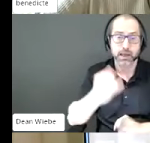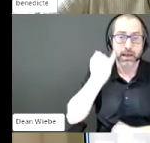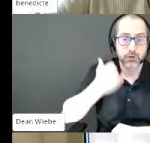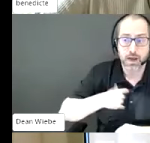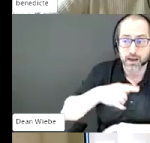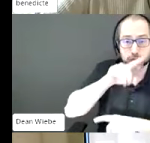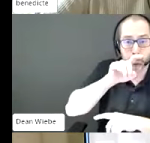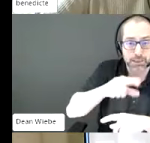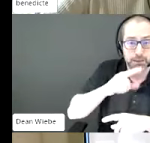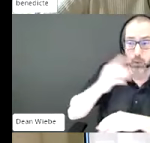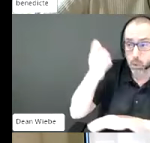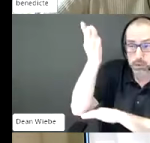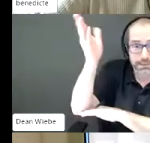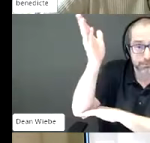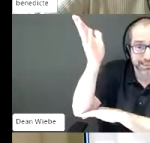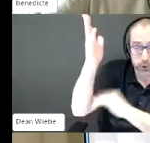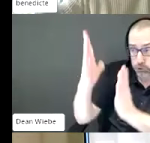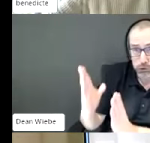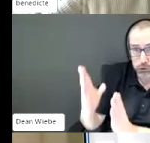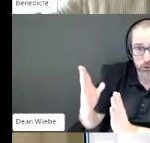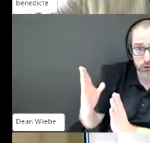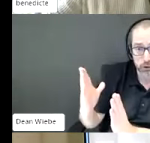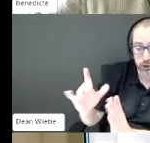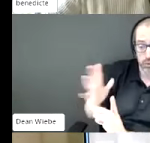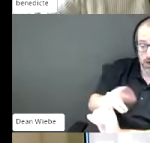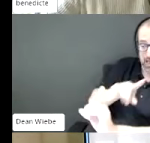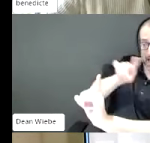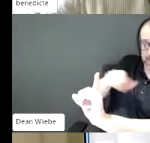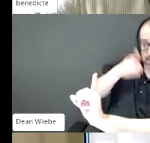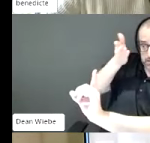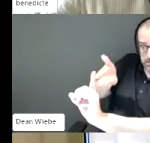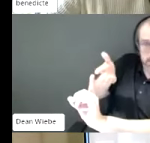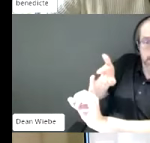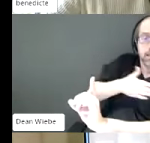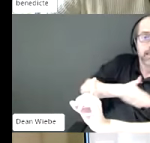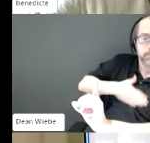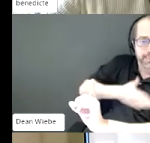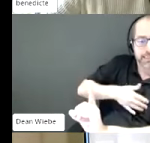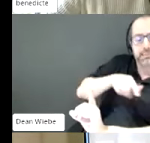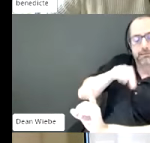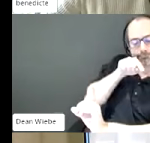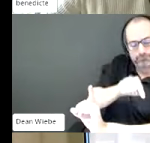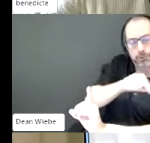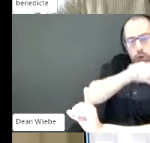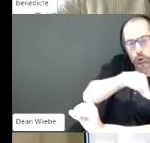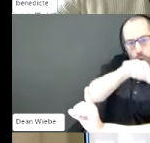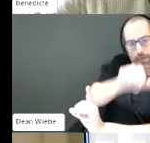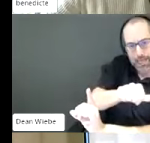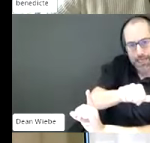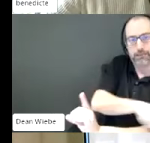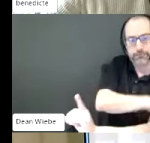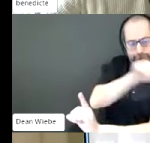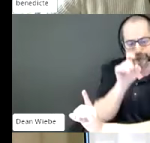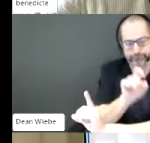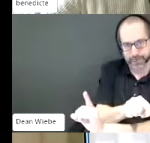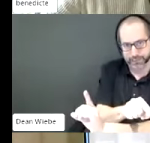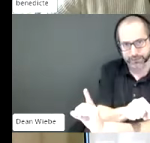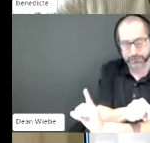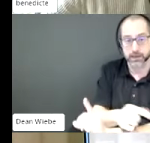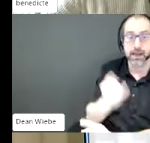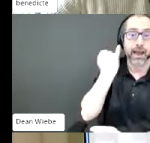or that you'd like to ask, please post that in the Q&A box on your screen. And if you'd like to make